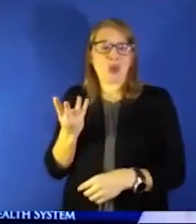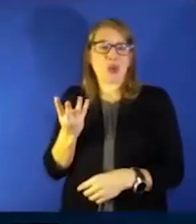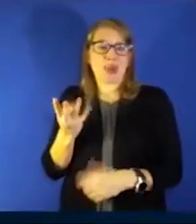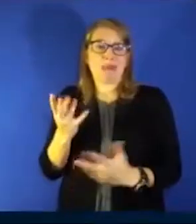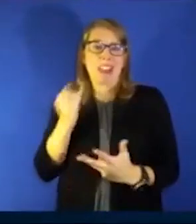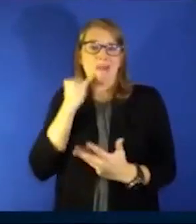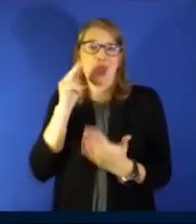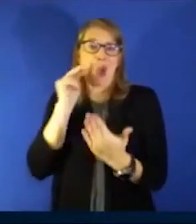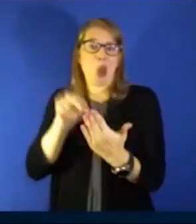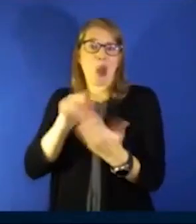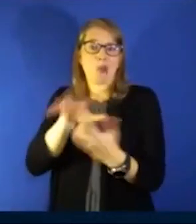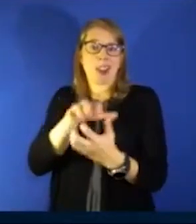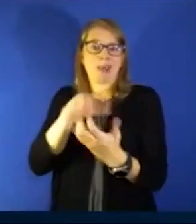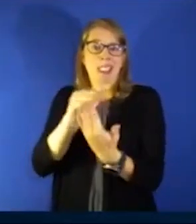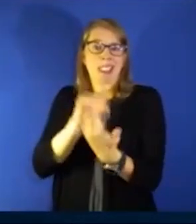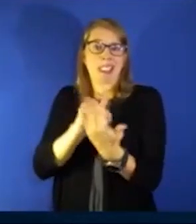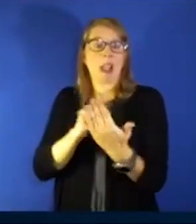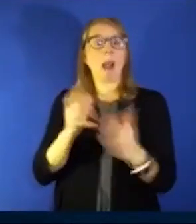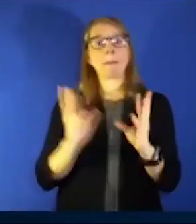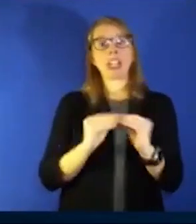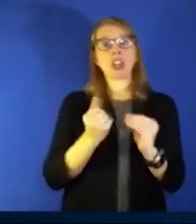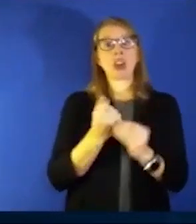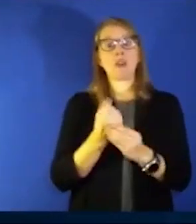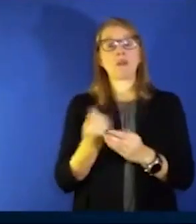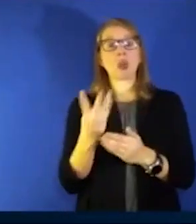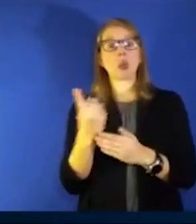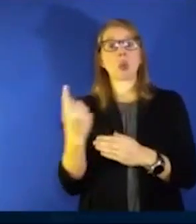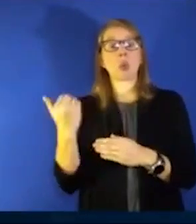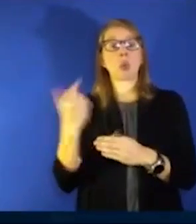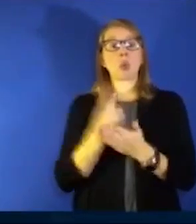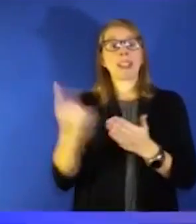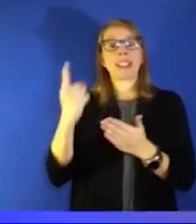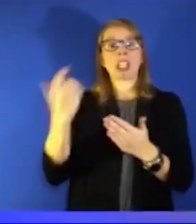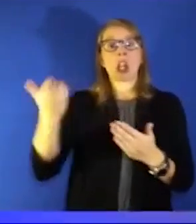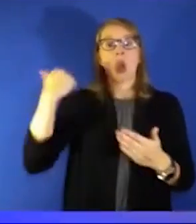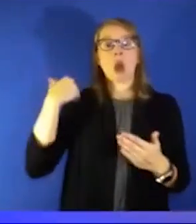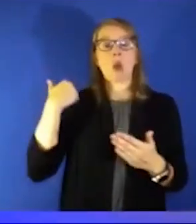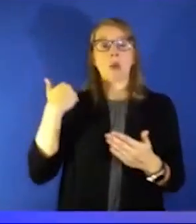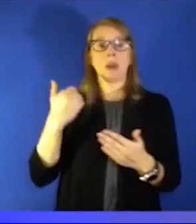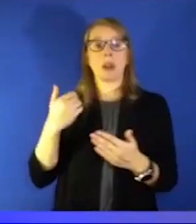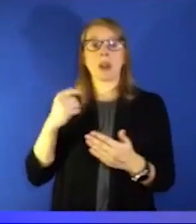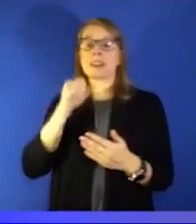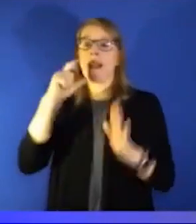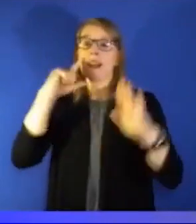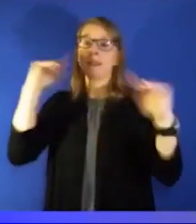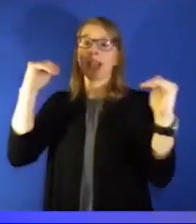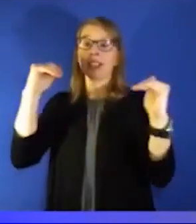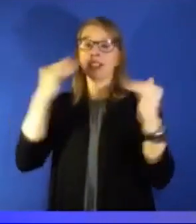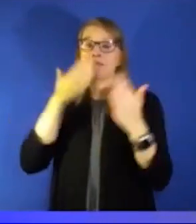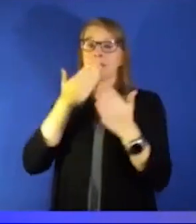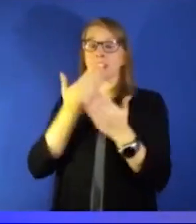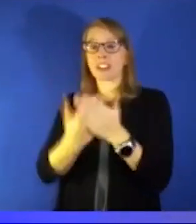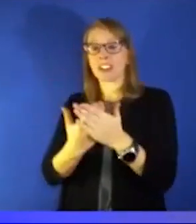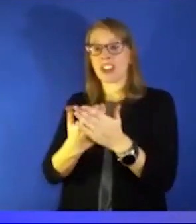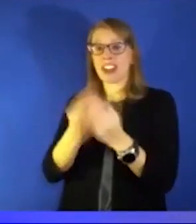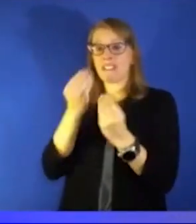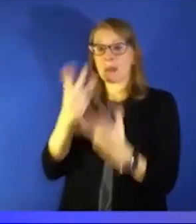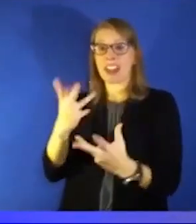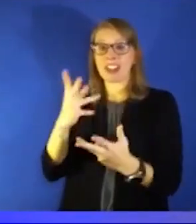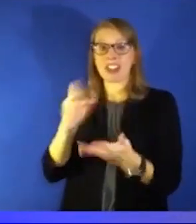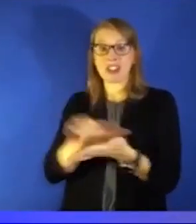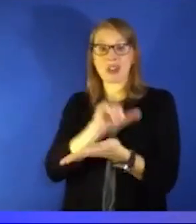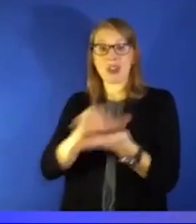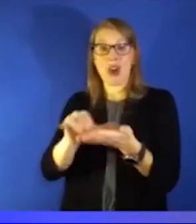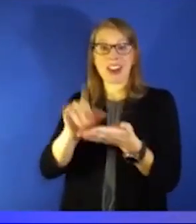was in a meeting a few weeks ago where people were talking about unexpected sources of good information. A lot of this is on the New York Times webpage about